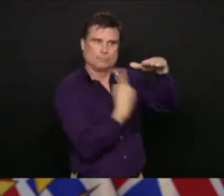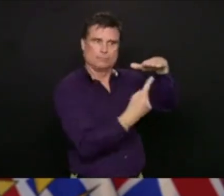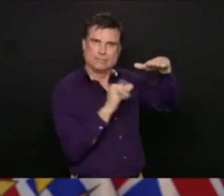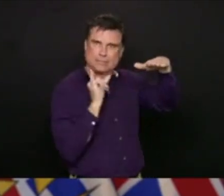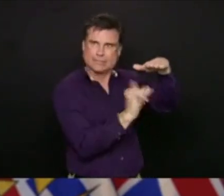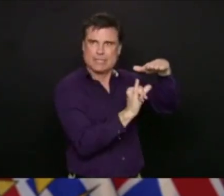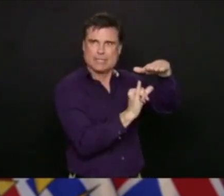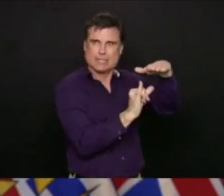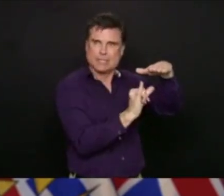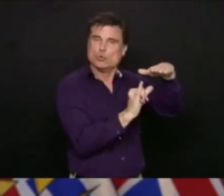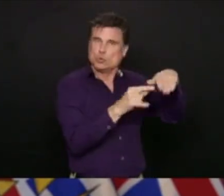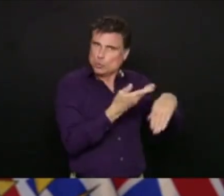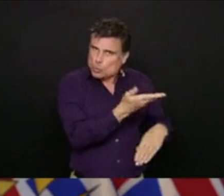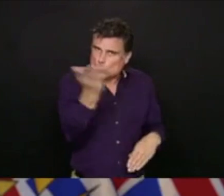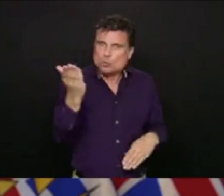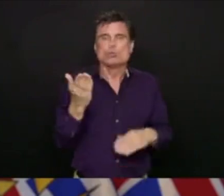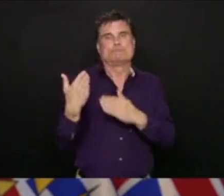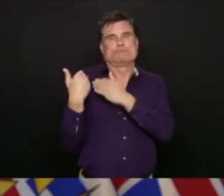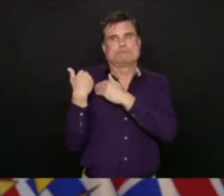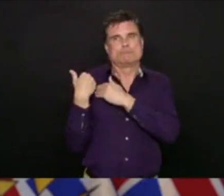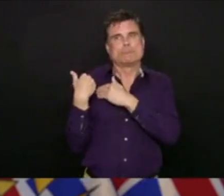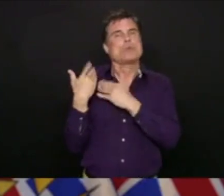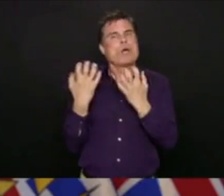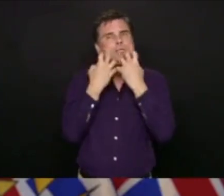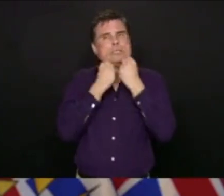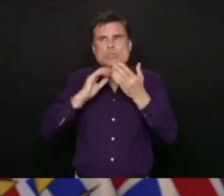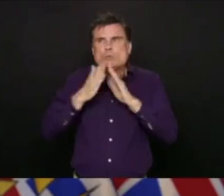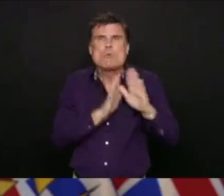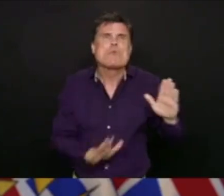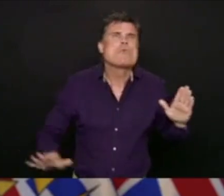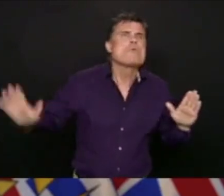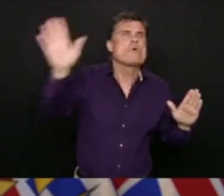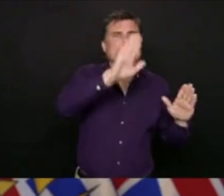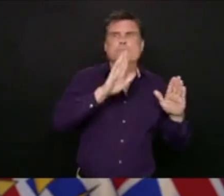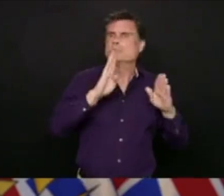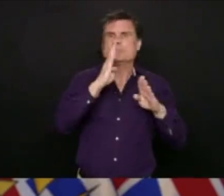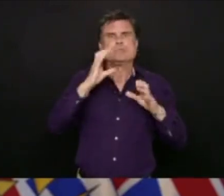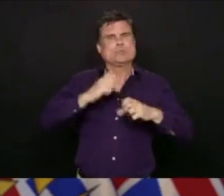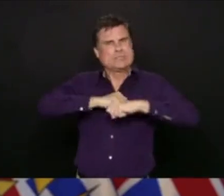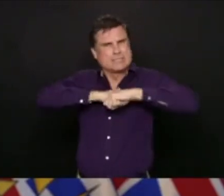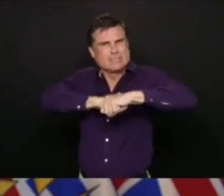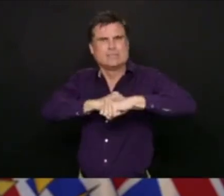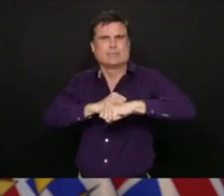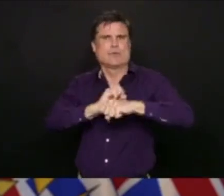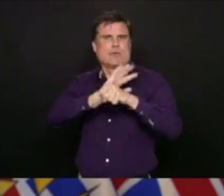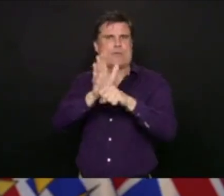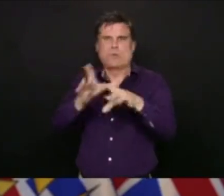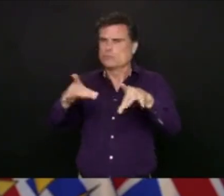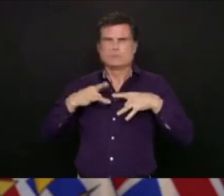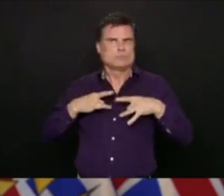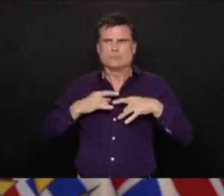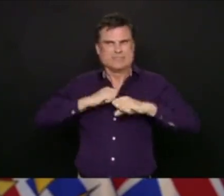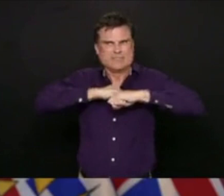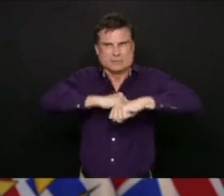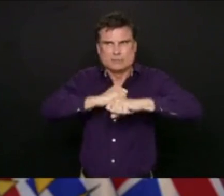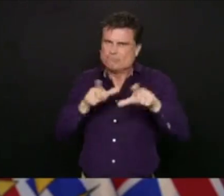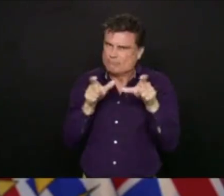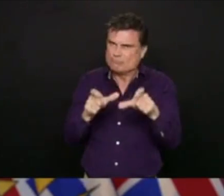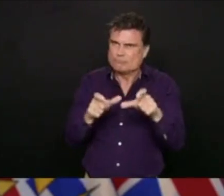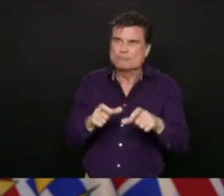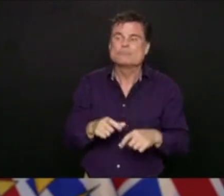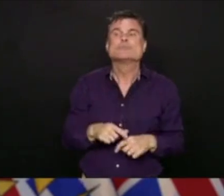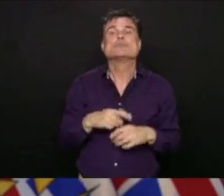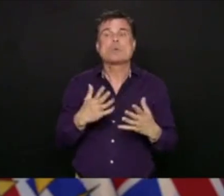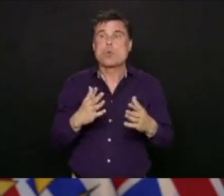entire area as an outbreak site, even though people may not recognize that they have contact. We know that sometimes it's